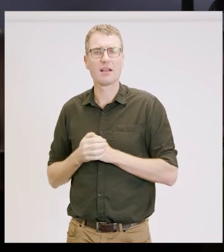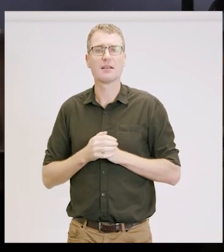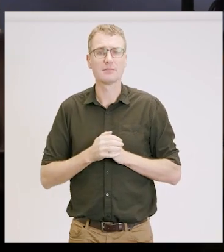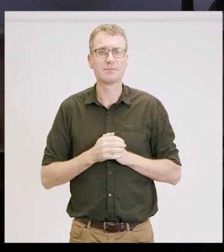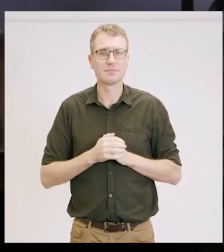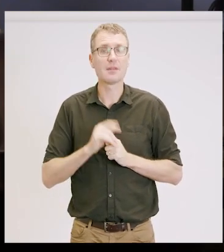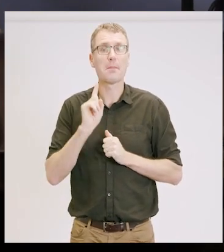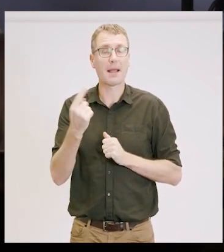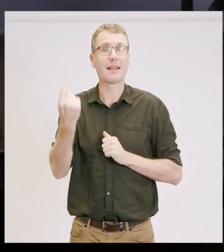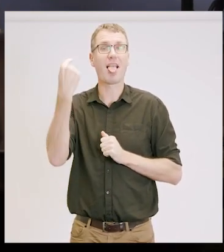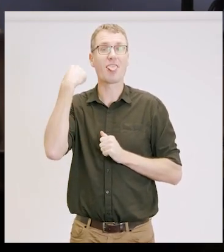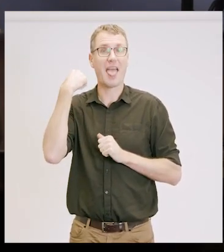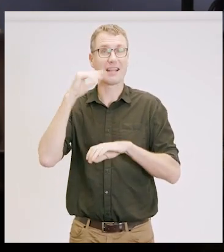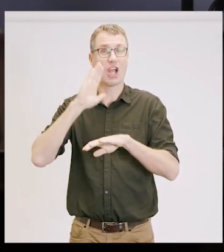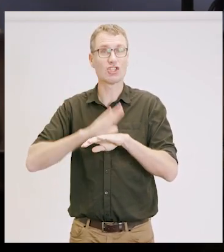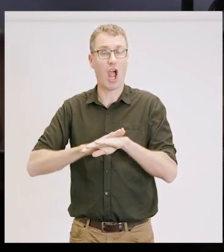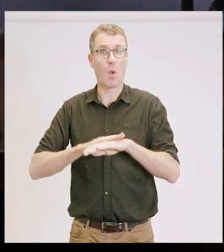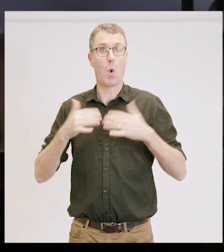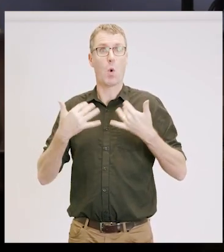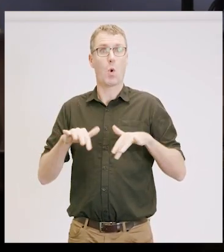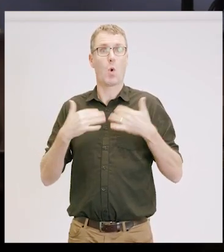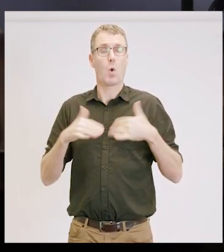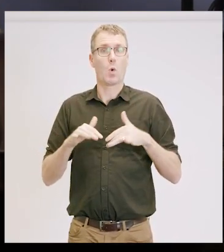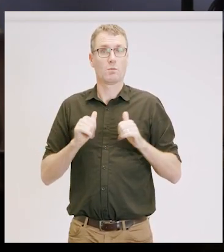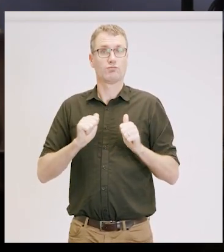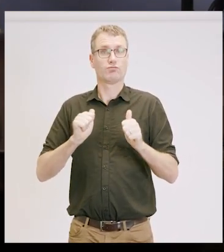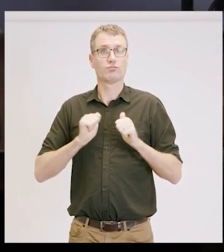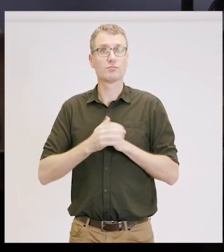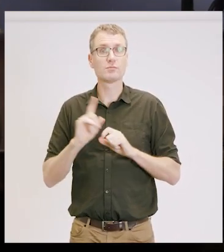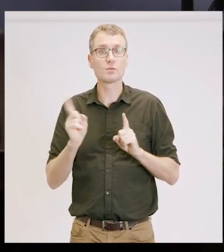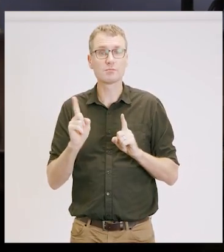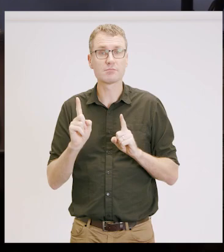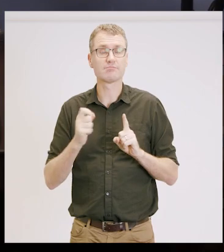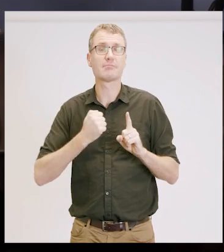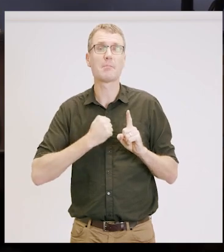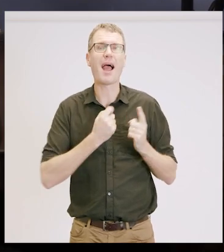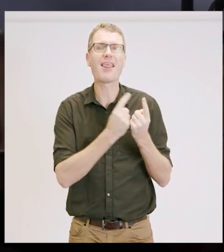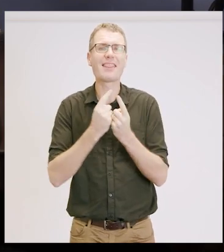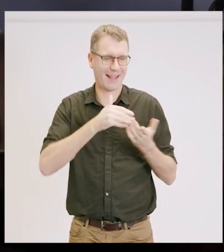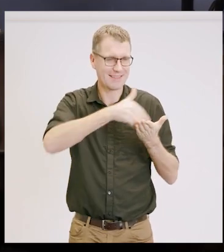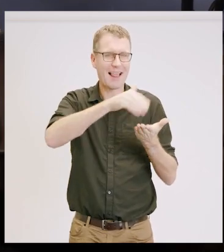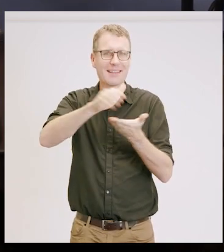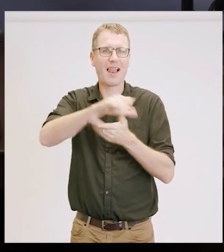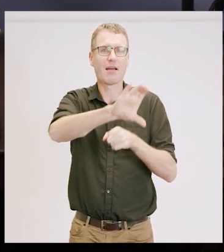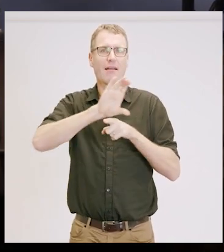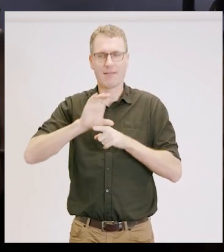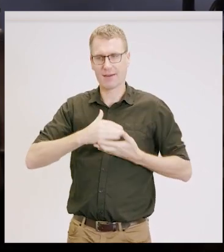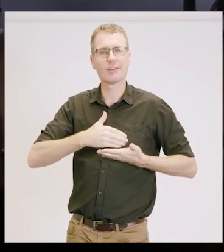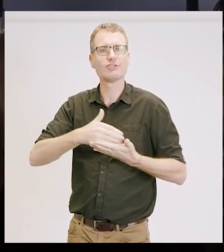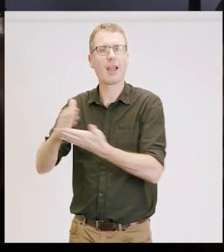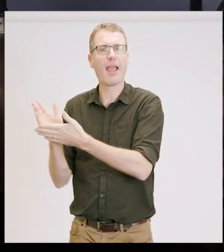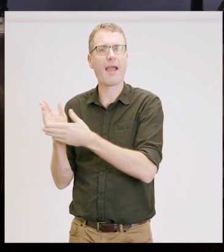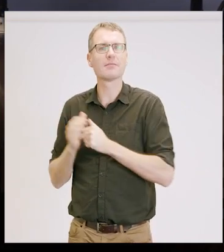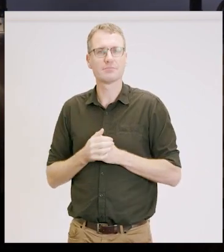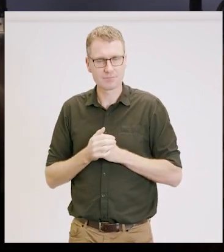even for the time. They sold their property and possessions. They shared the money with those in need. They worshipped together at the temple each